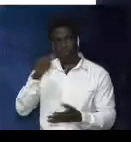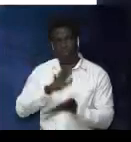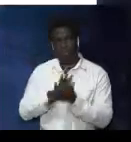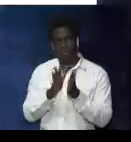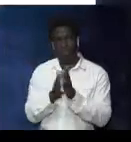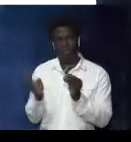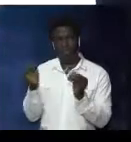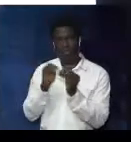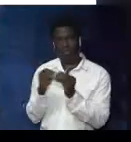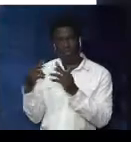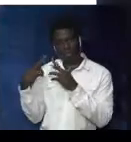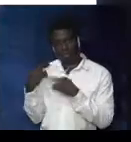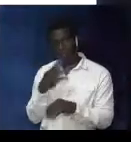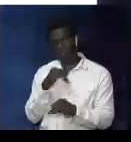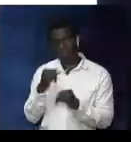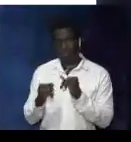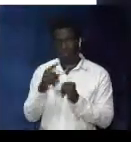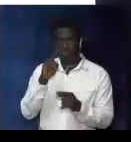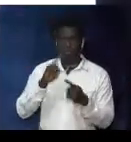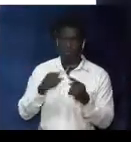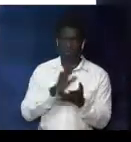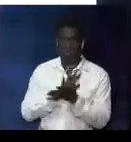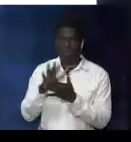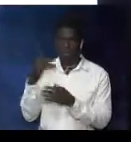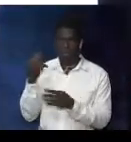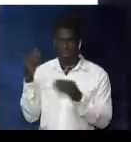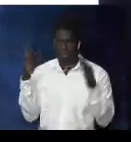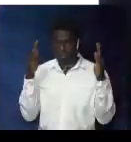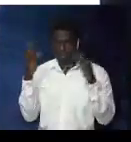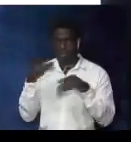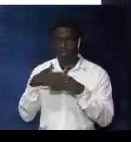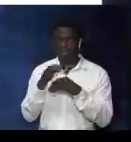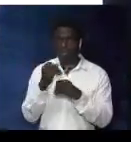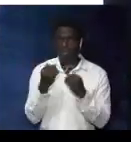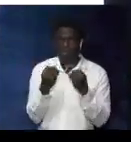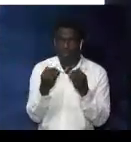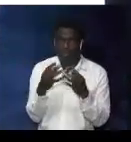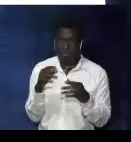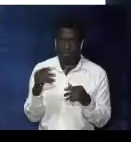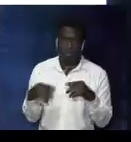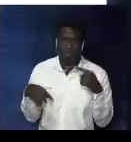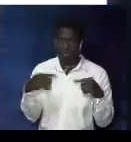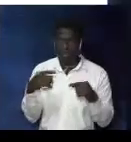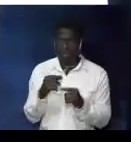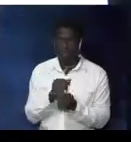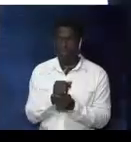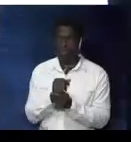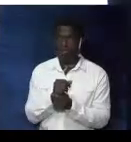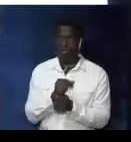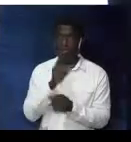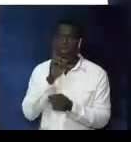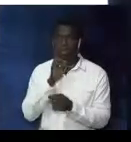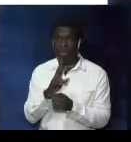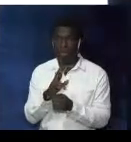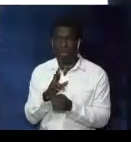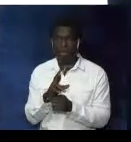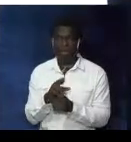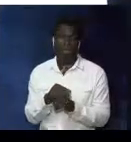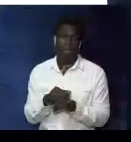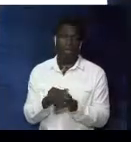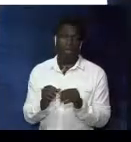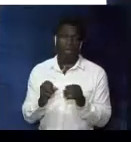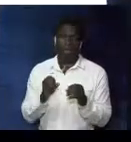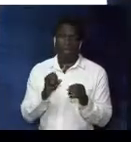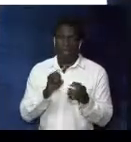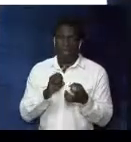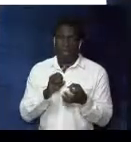more responsible. And the last one, to clear the air. After so much argument, our explanation